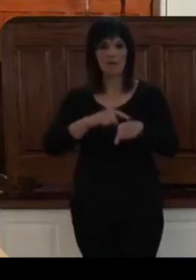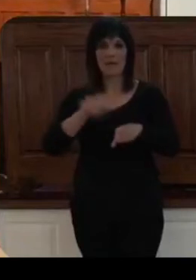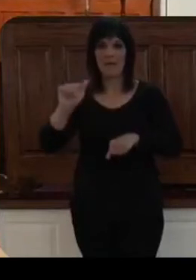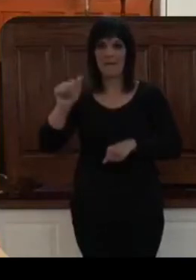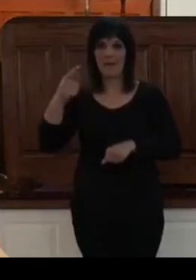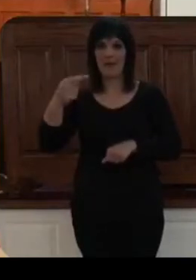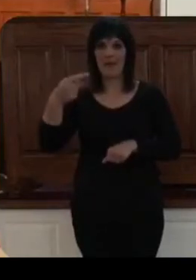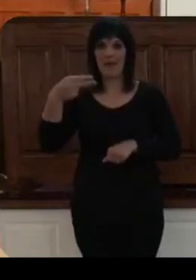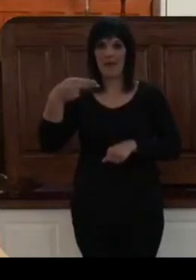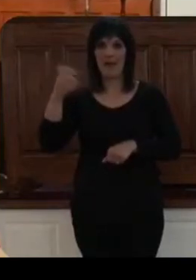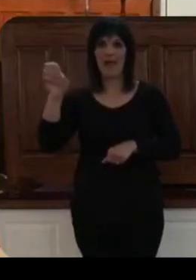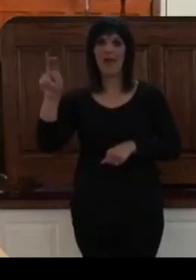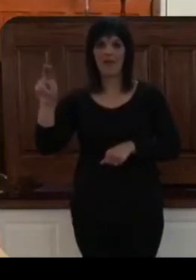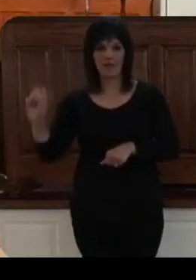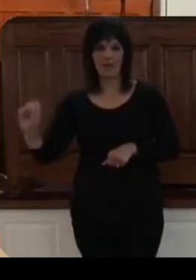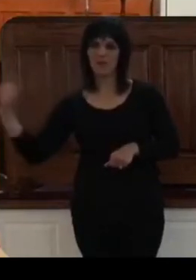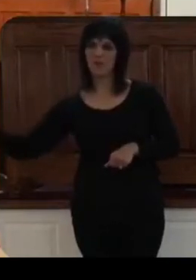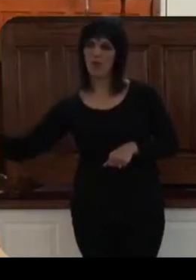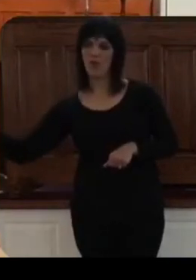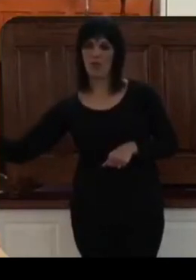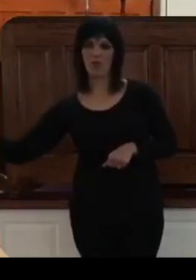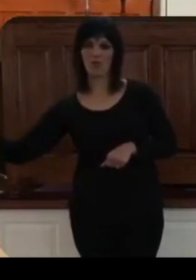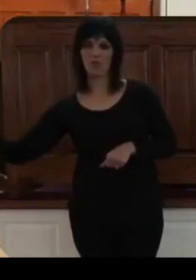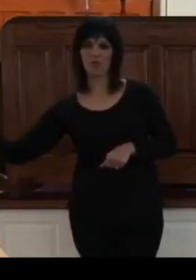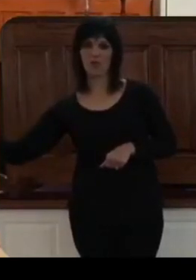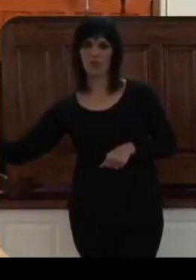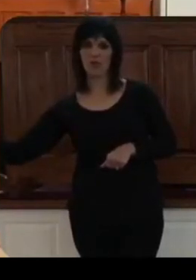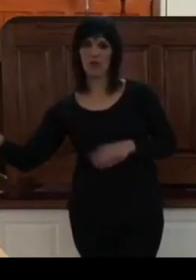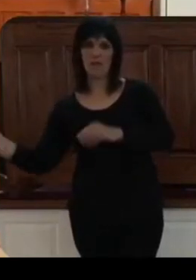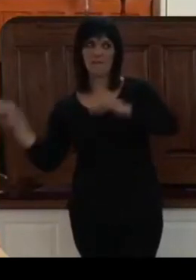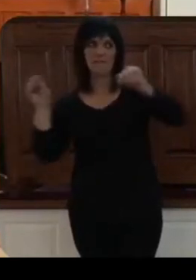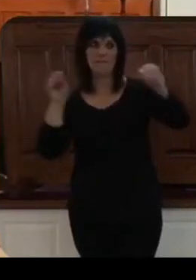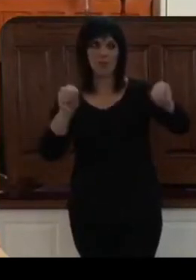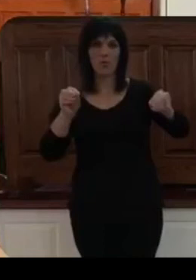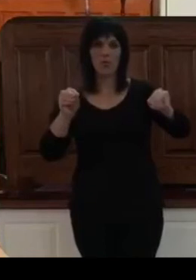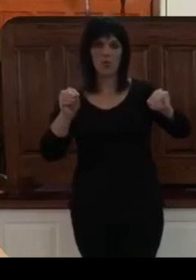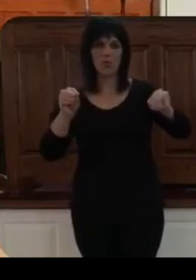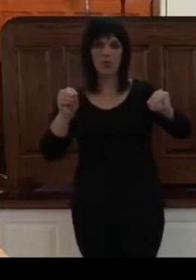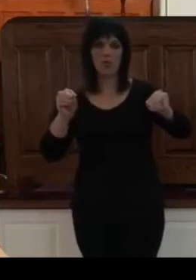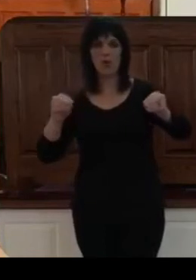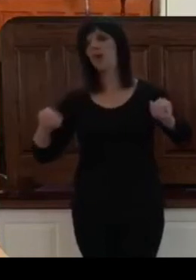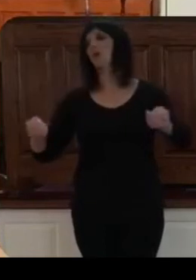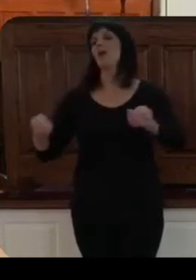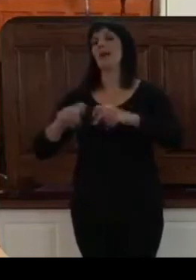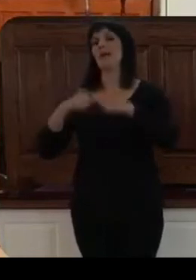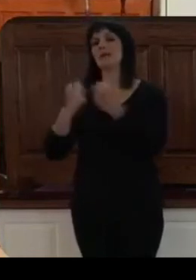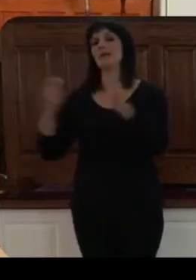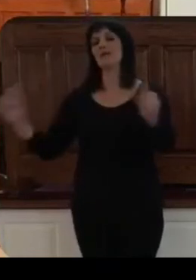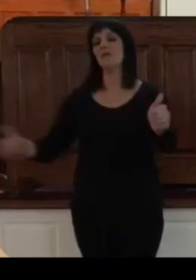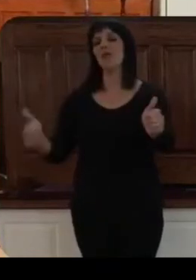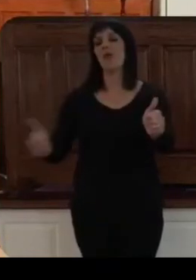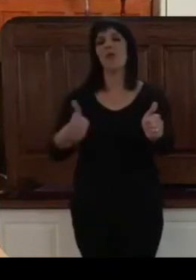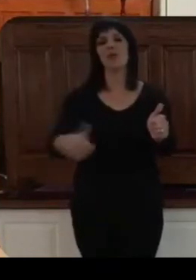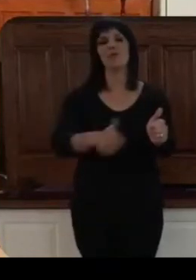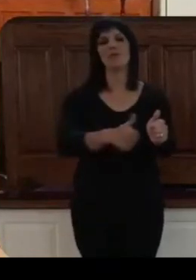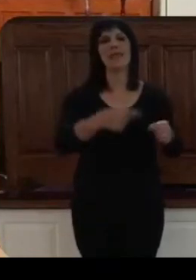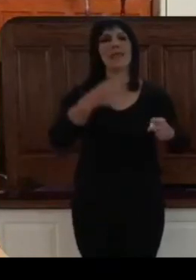team catches up, they move down to Corinth, and that's where he writes this letter back. He couldn't get the Thessalonians off his mind.